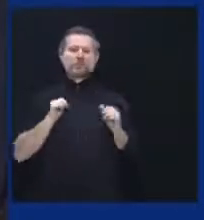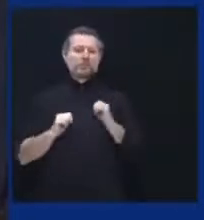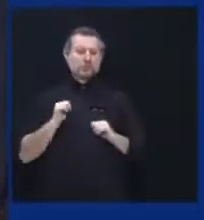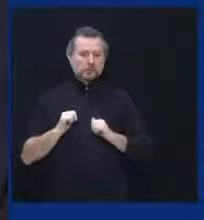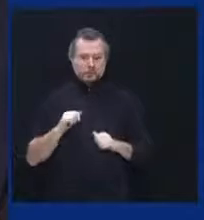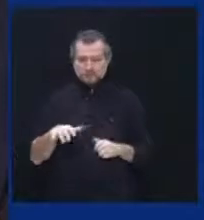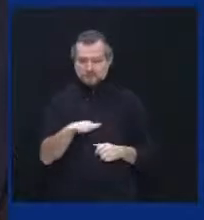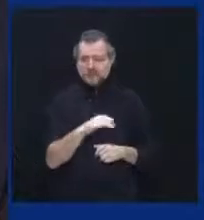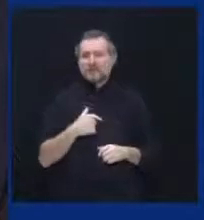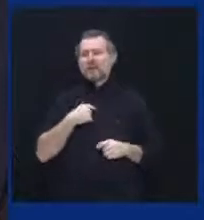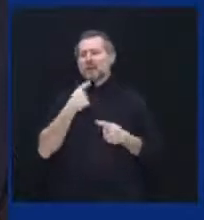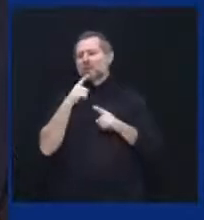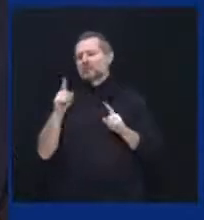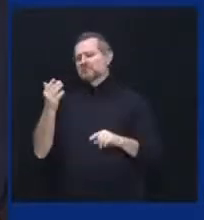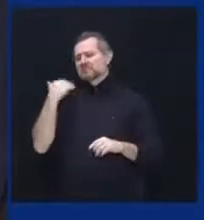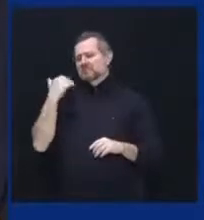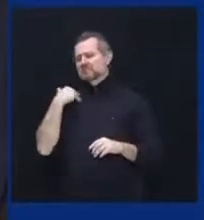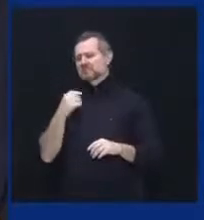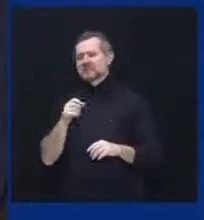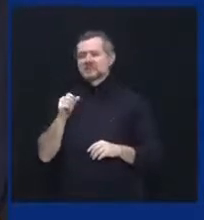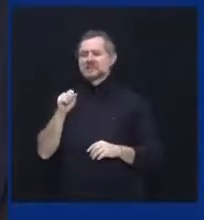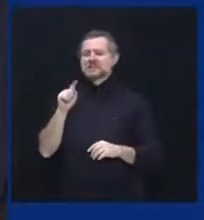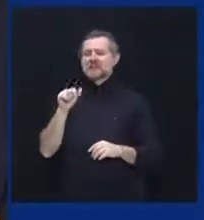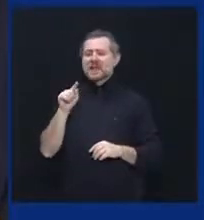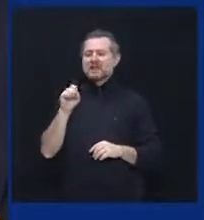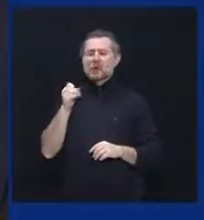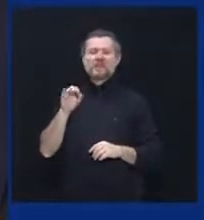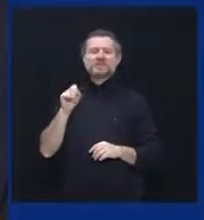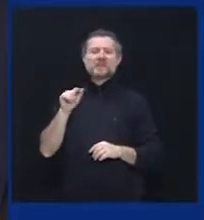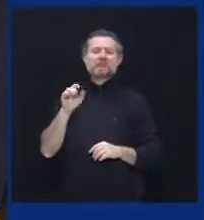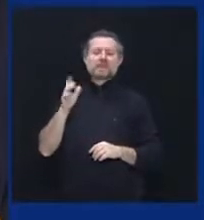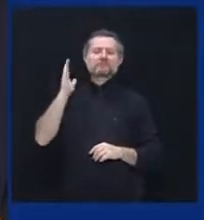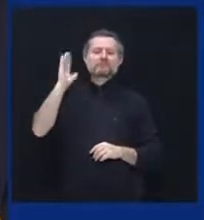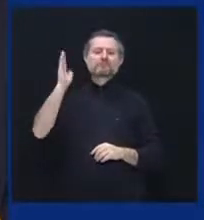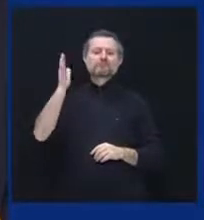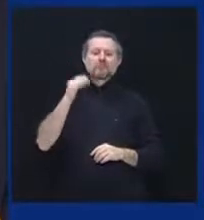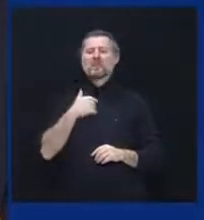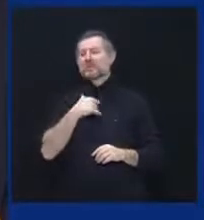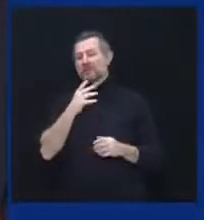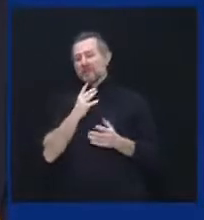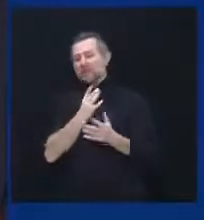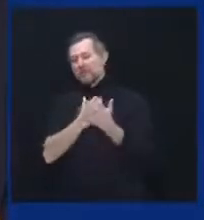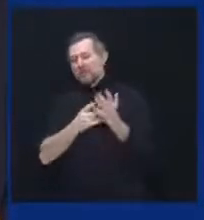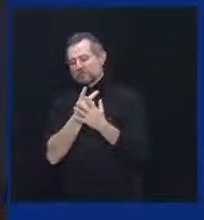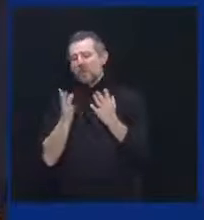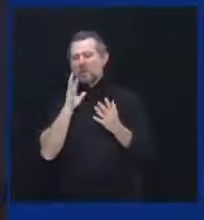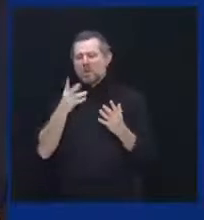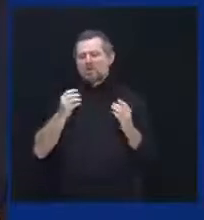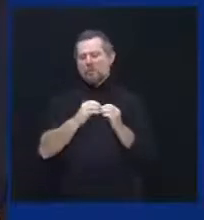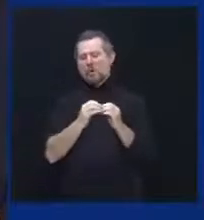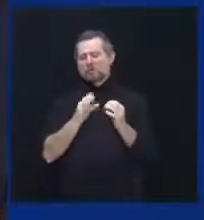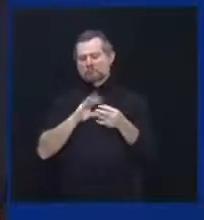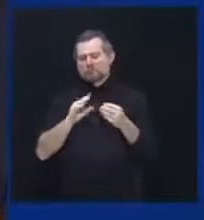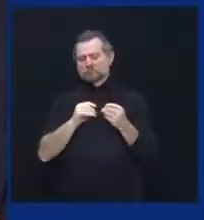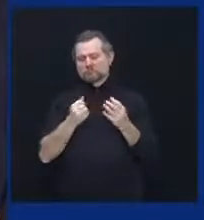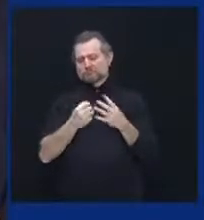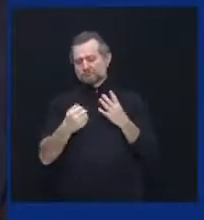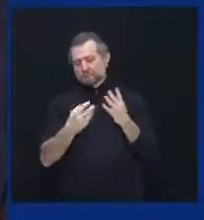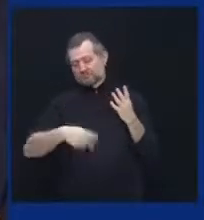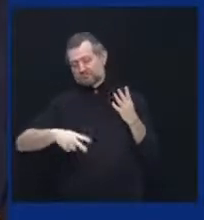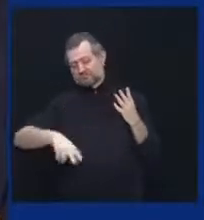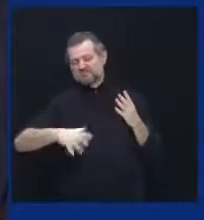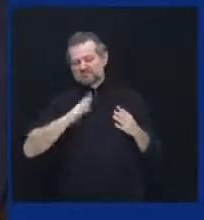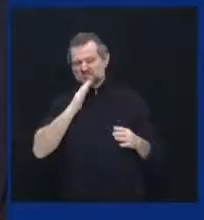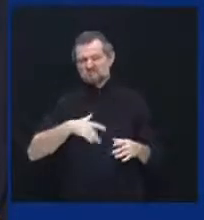in the State of the State. I'm going to have more to say about that in the next couple of weeks, but that's going to be exciting. That is, how do